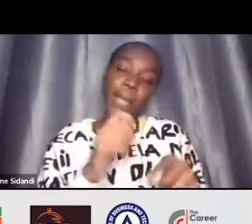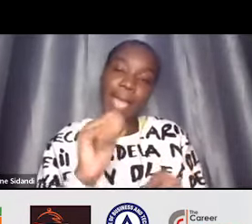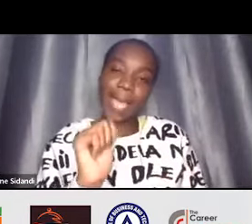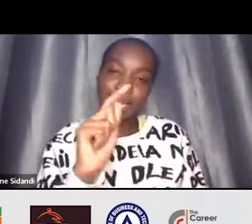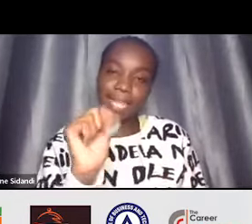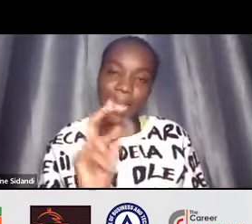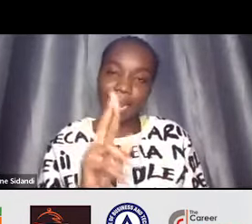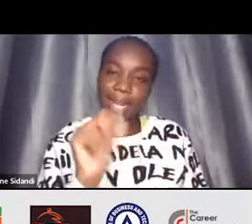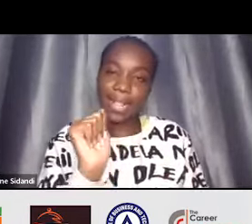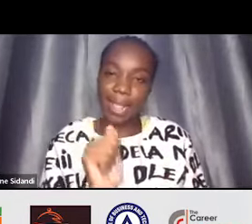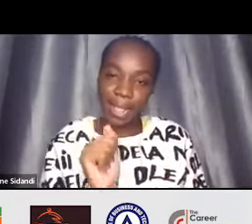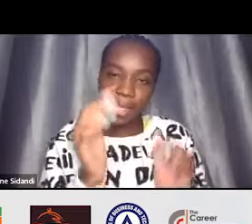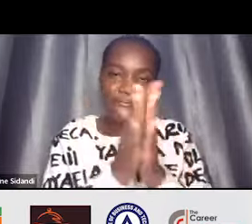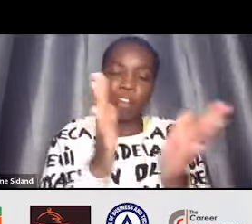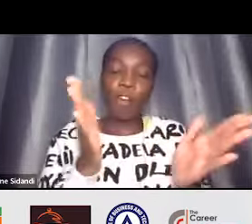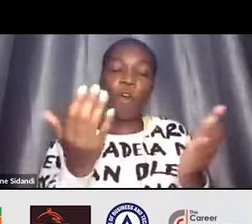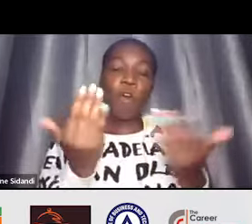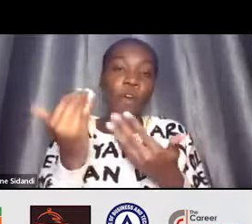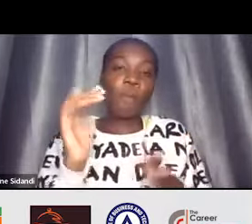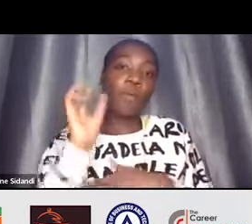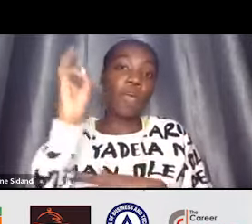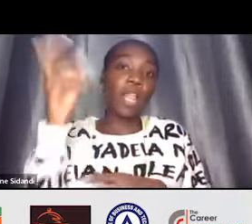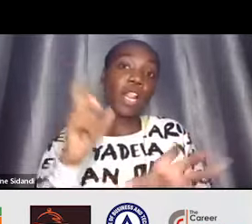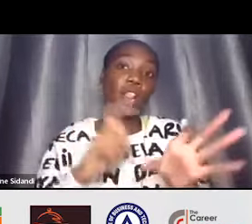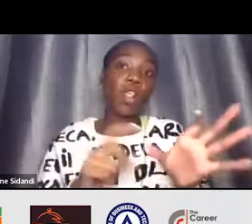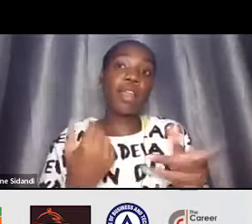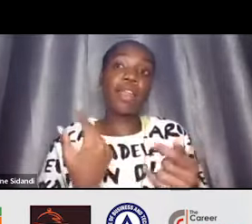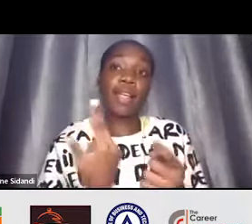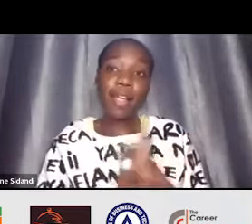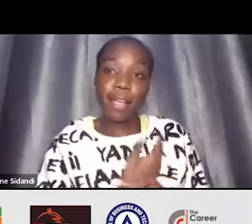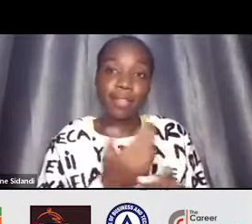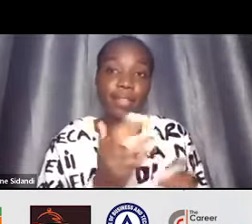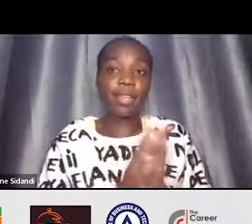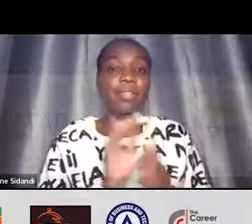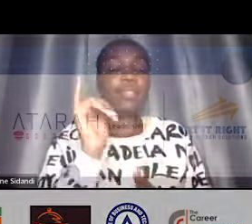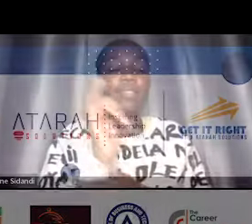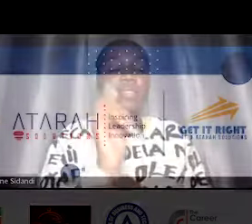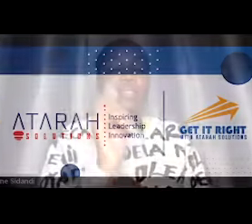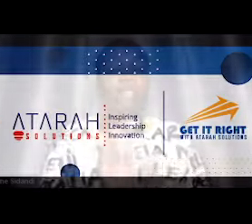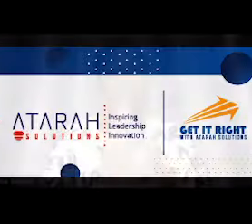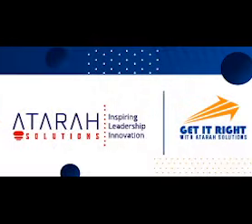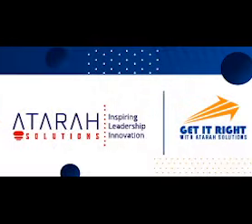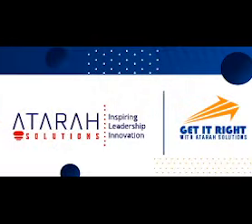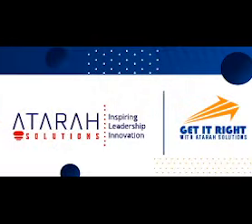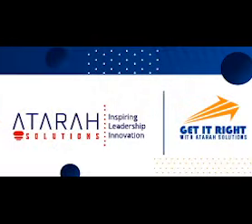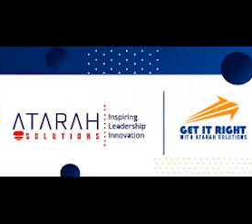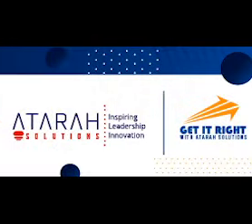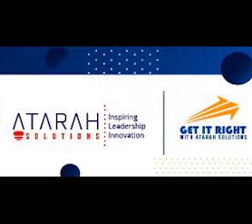that you can keep in touch with us and stay updated. Thank you.